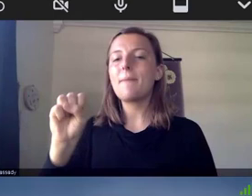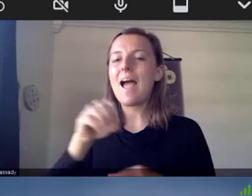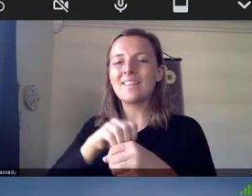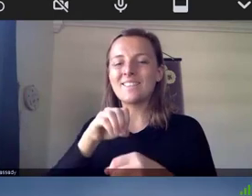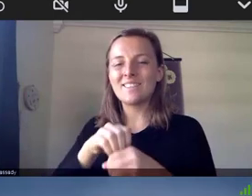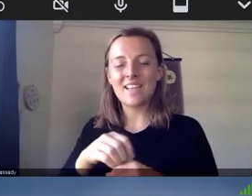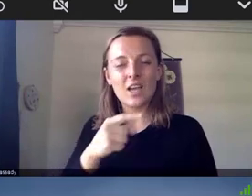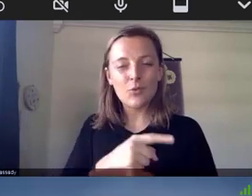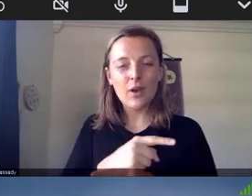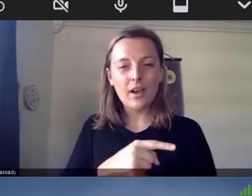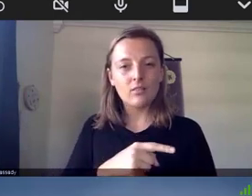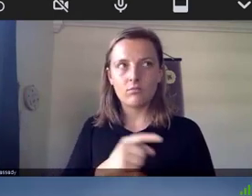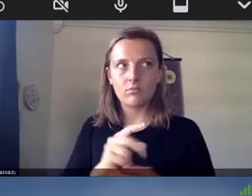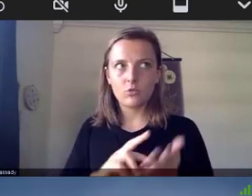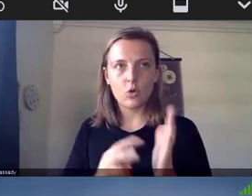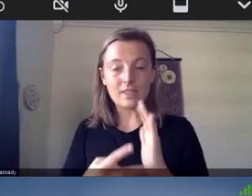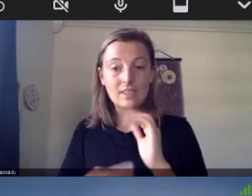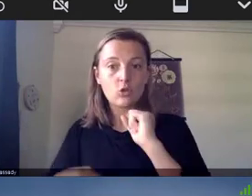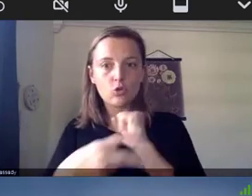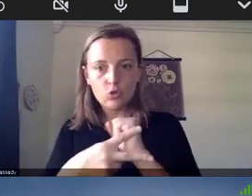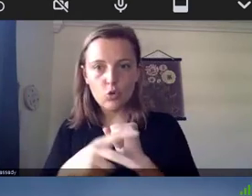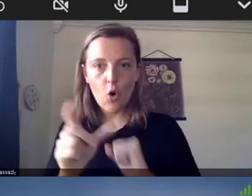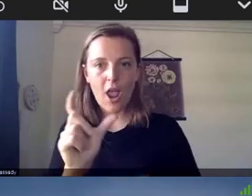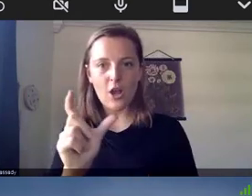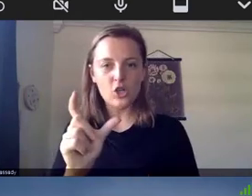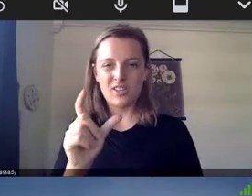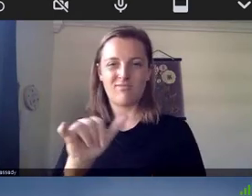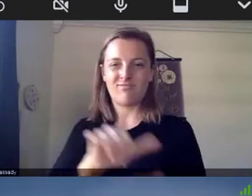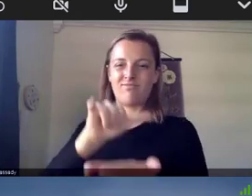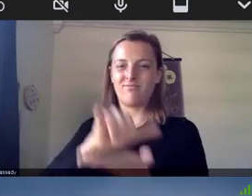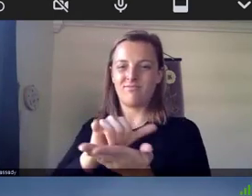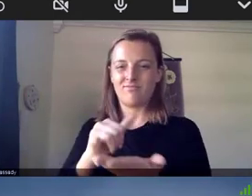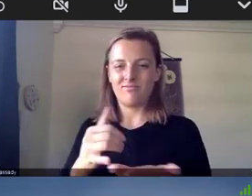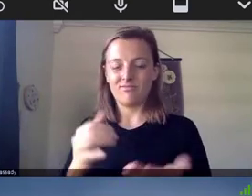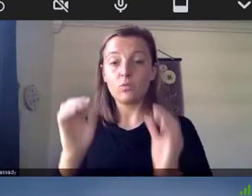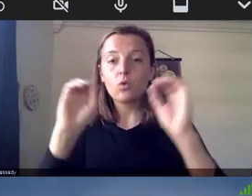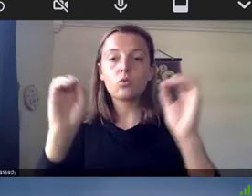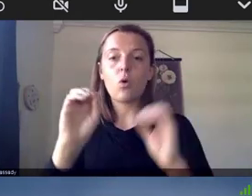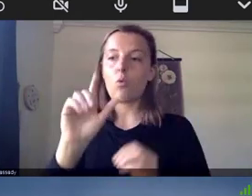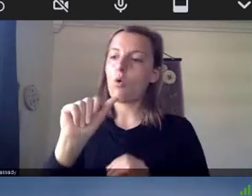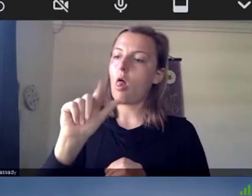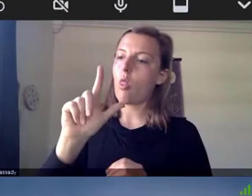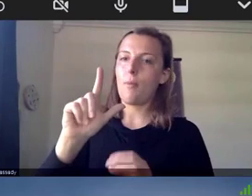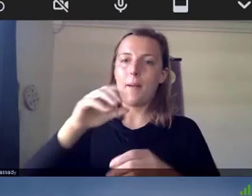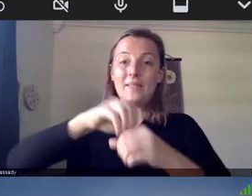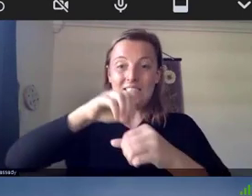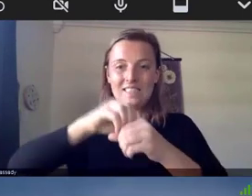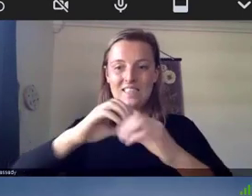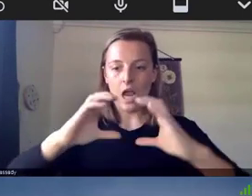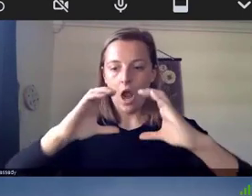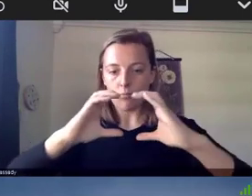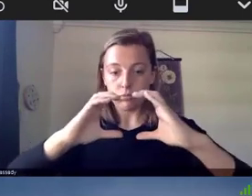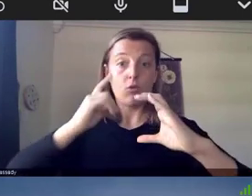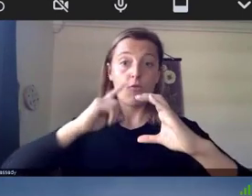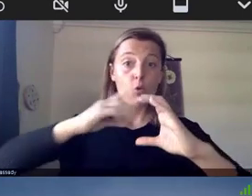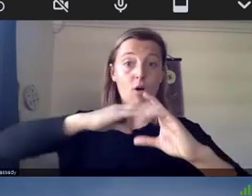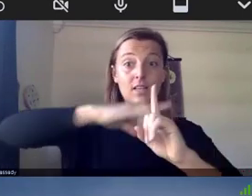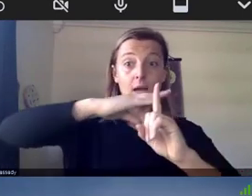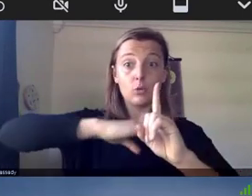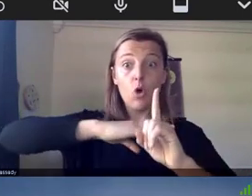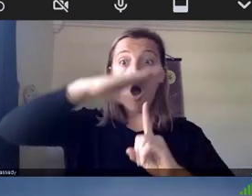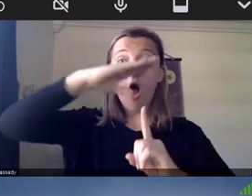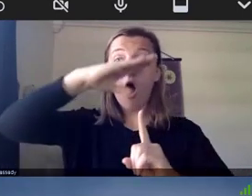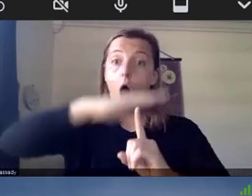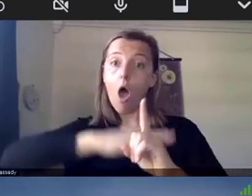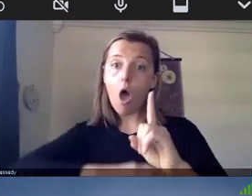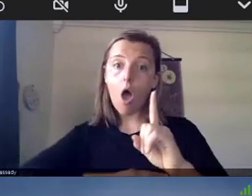no aluminum inside of it for its temperature to increase or decrease. There's no water inside of it that can boil. So